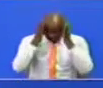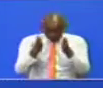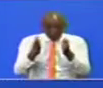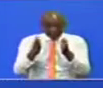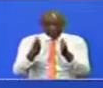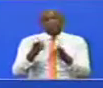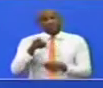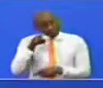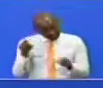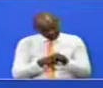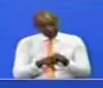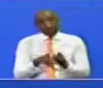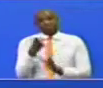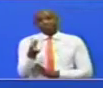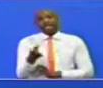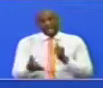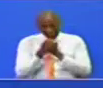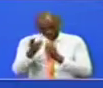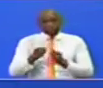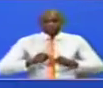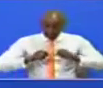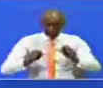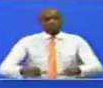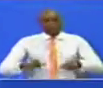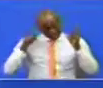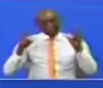they deserve and help them navigate